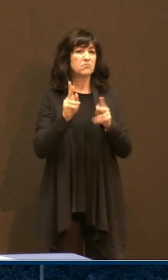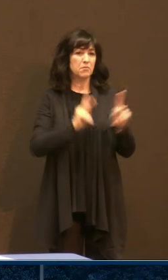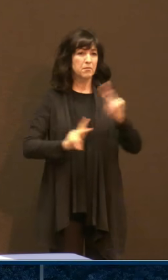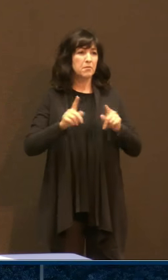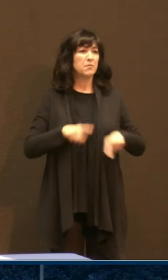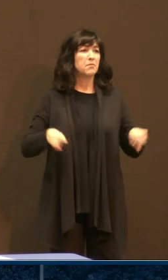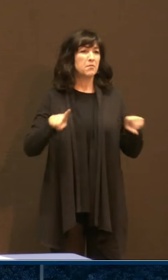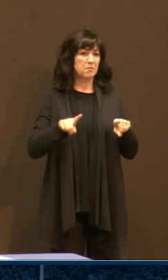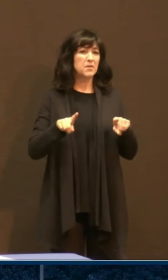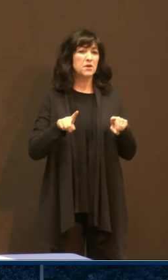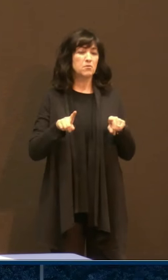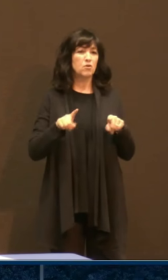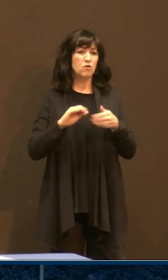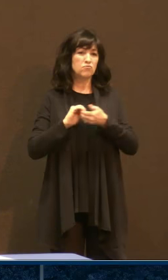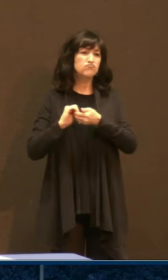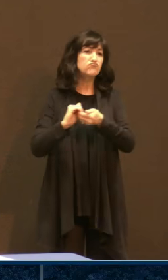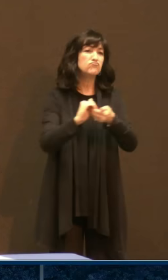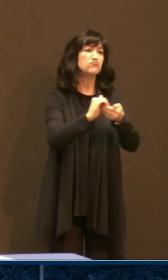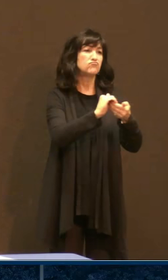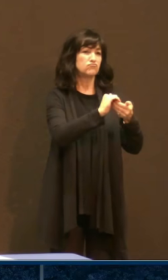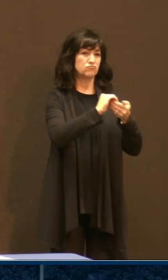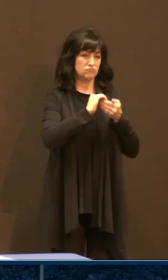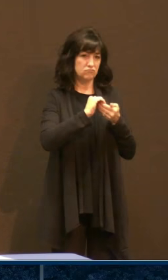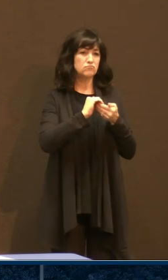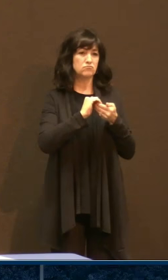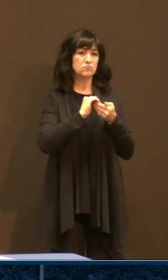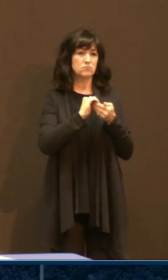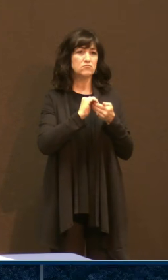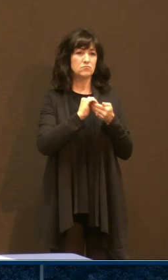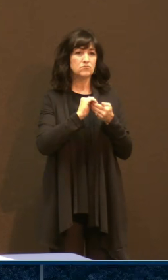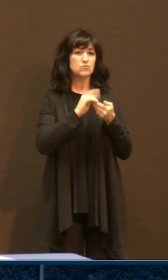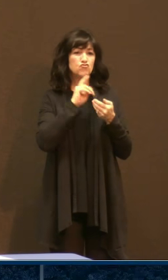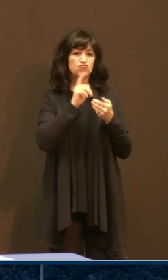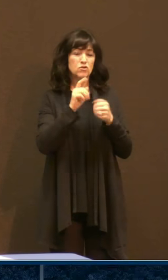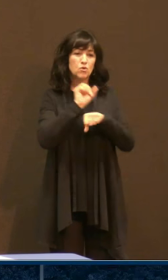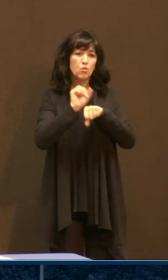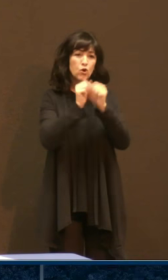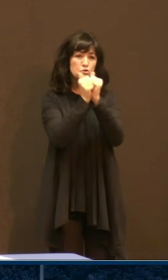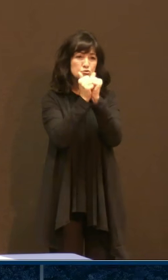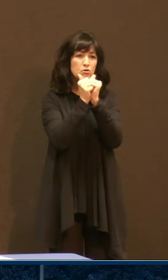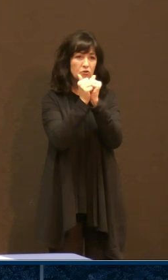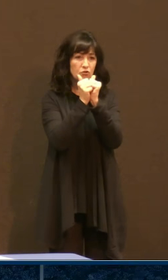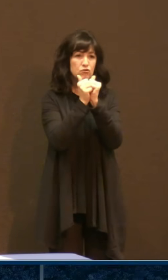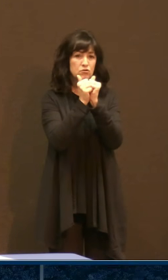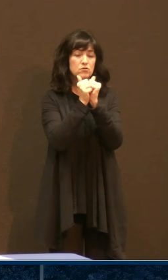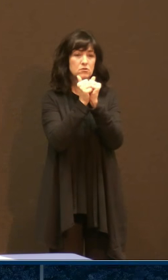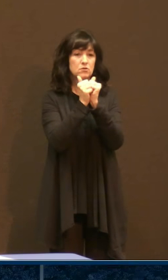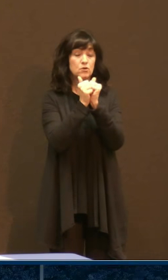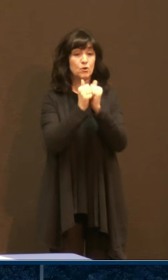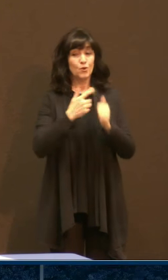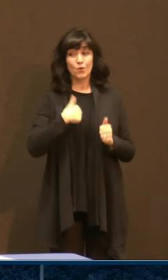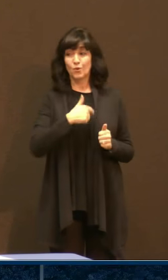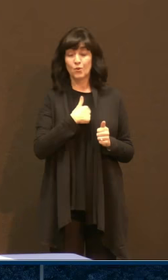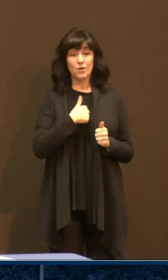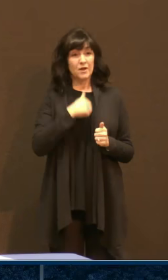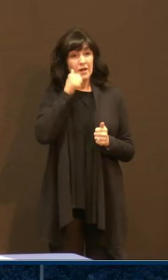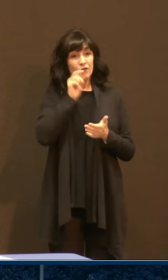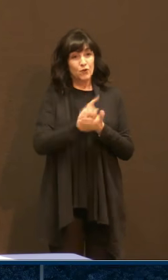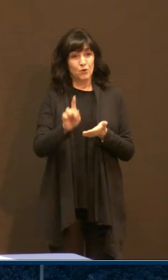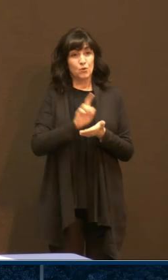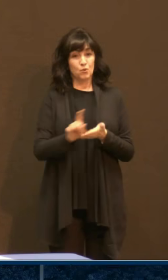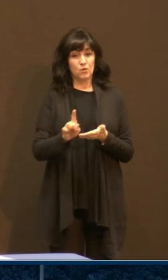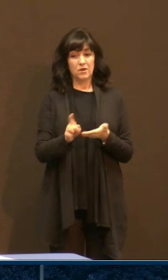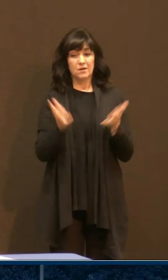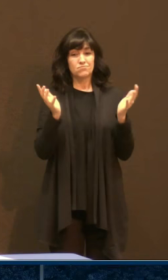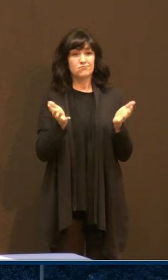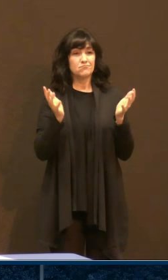state of neighbors, and we take care of one another. And really, when you cut through a lot of what we talk about at these briefings, that's really fundamentally what